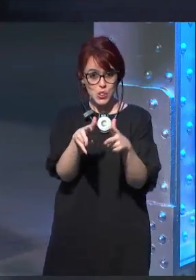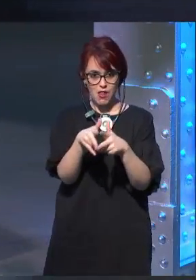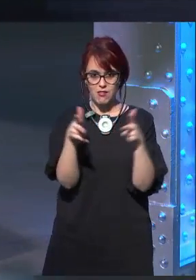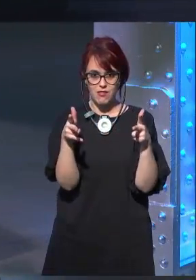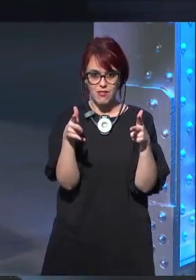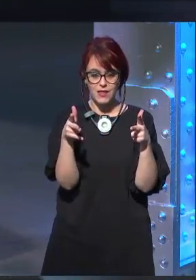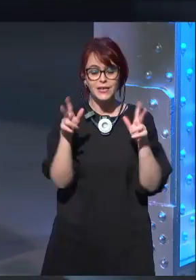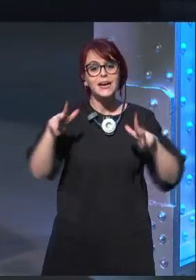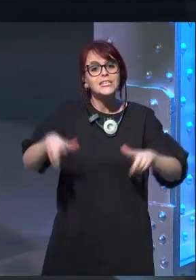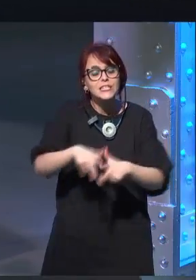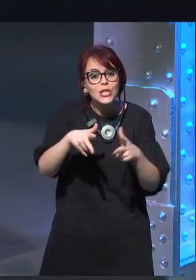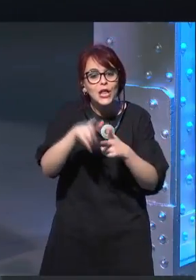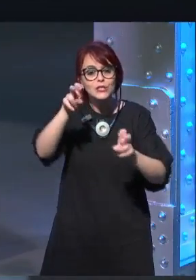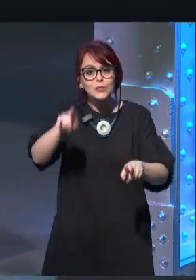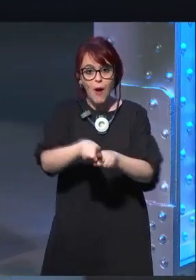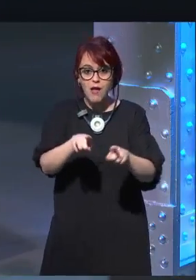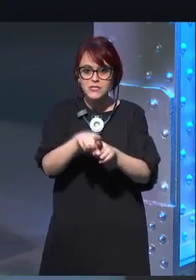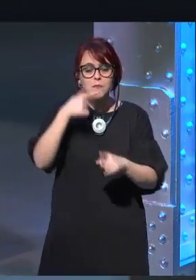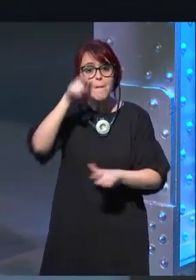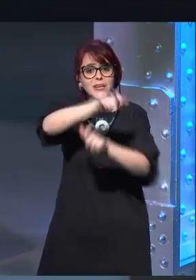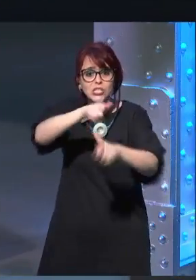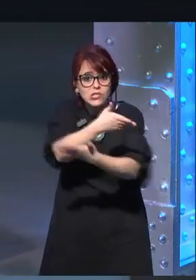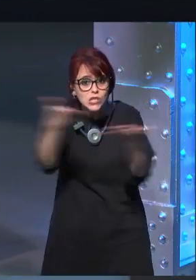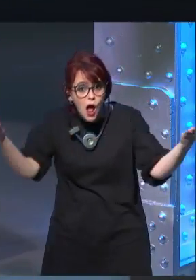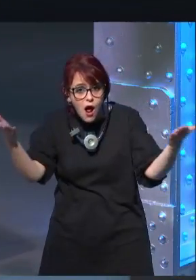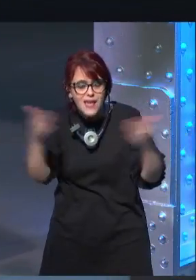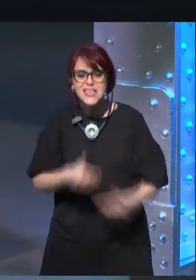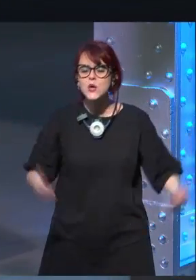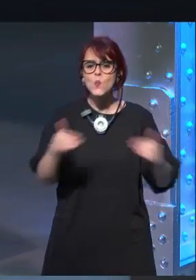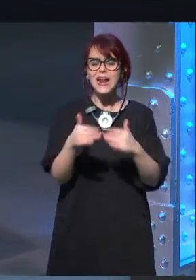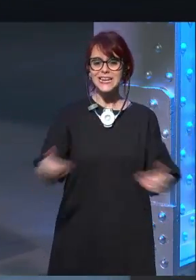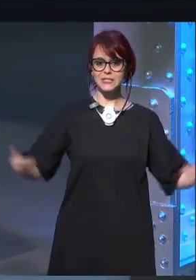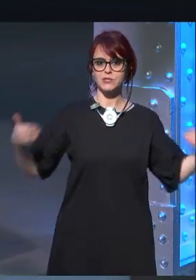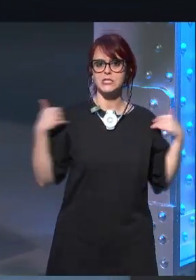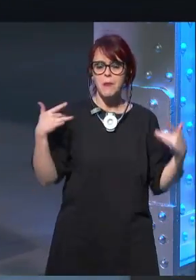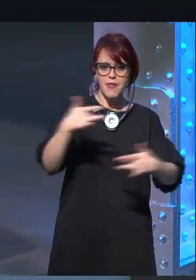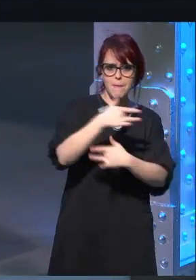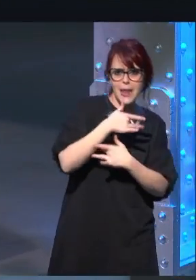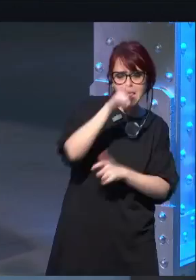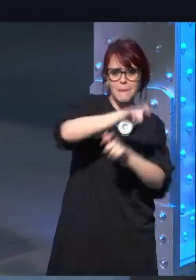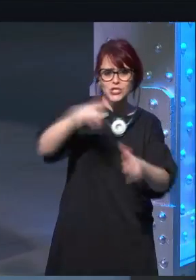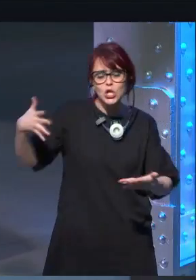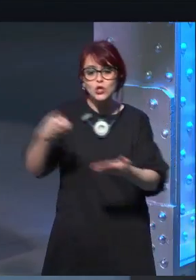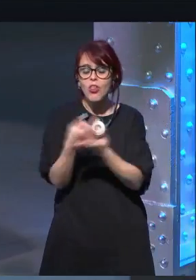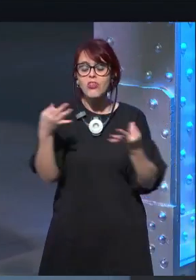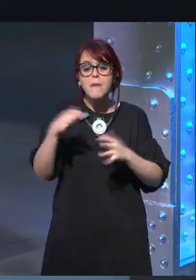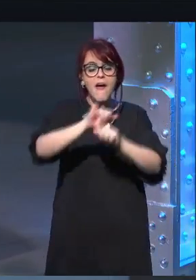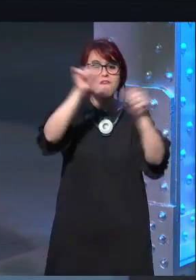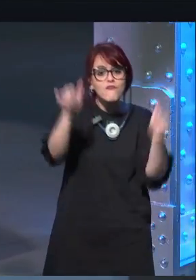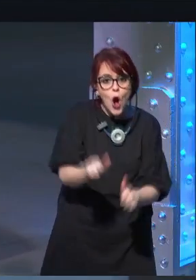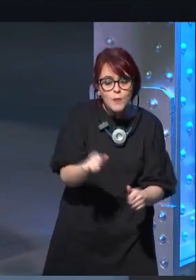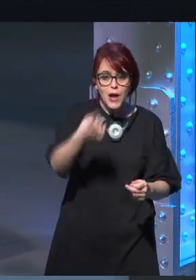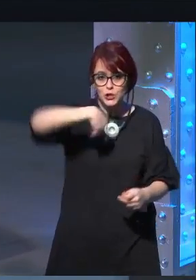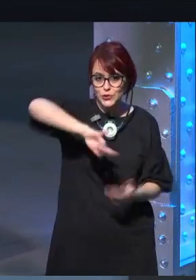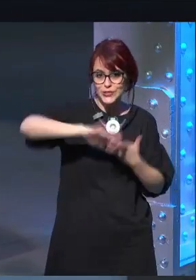So everybody here is equally responsible, as I am, Mary Alice, as Maria is, for changing the way we use social media